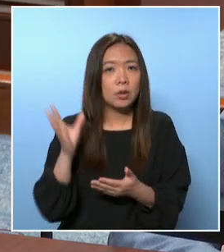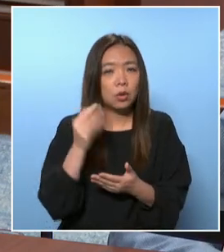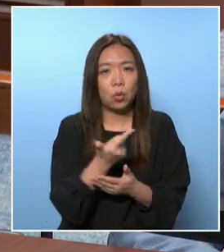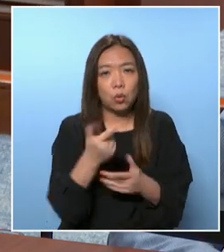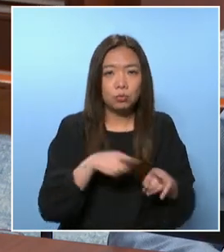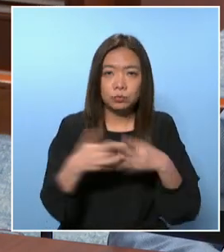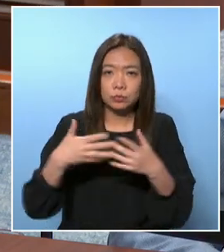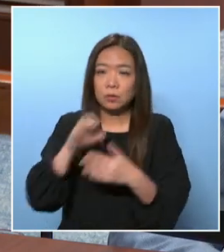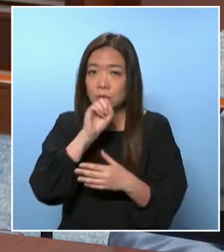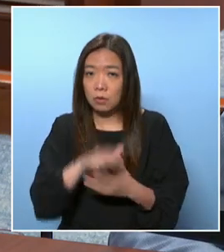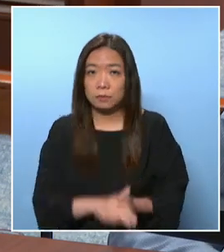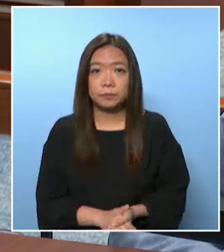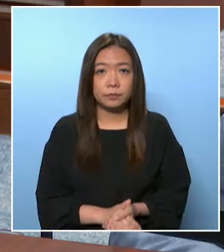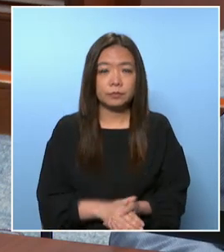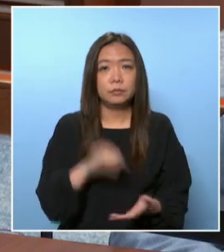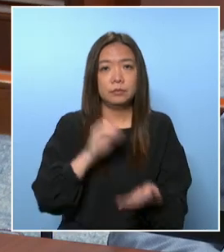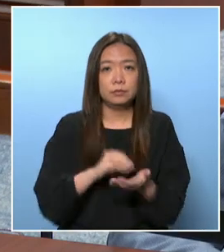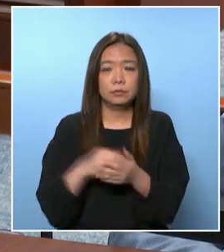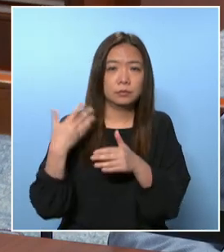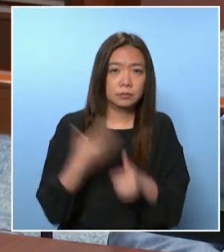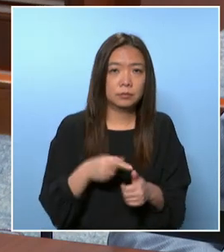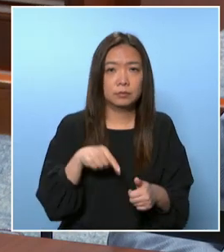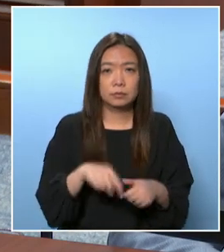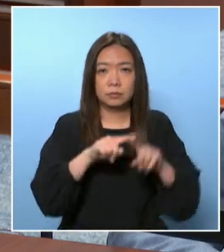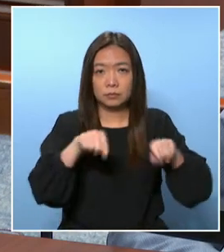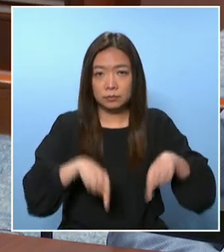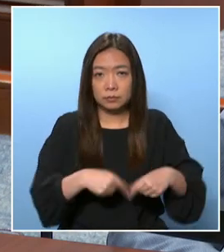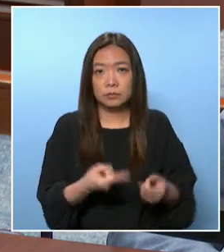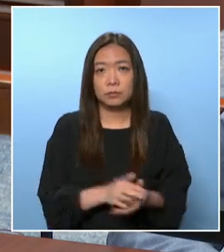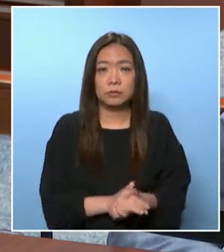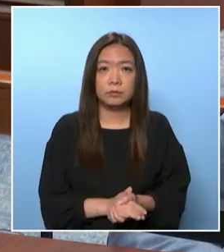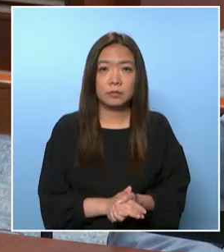go without any agony.